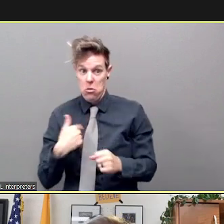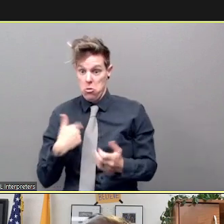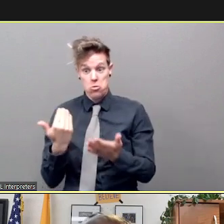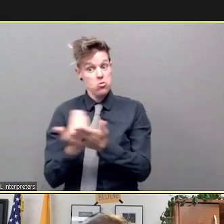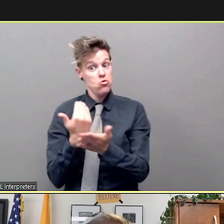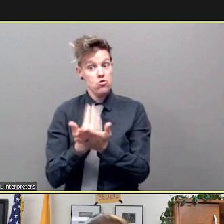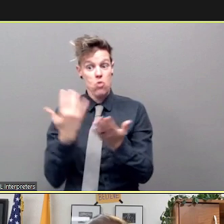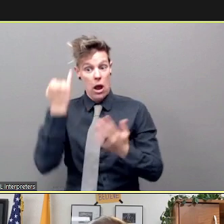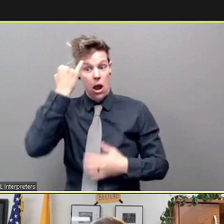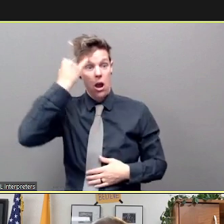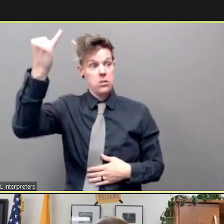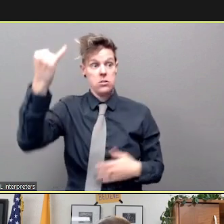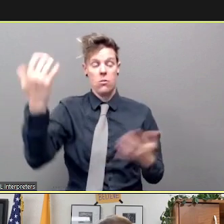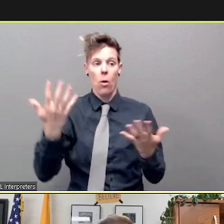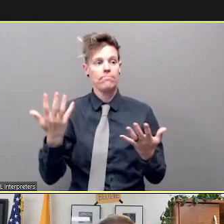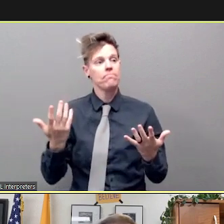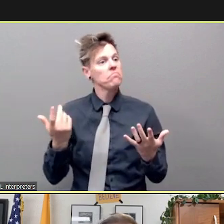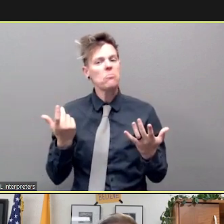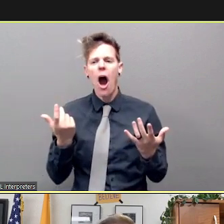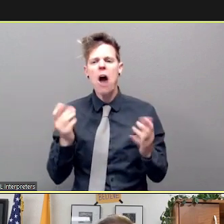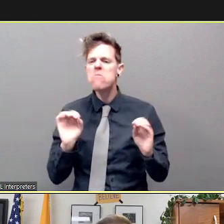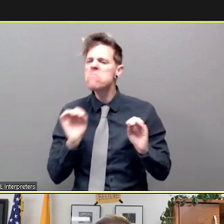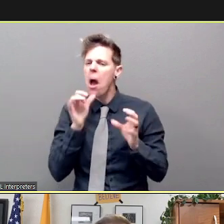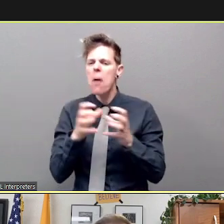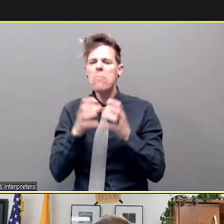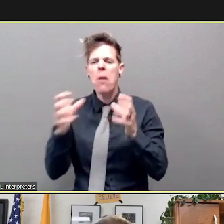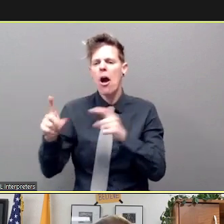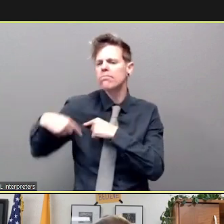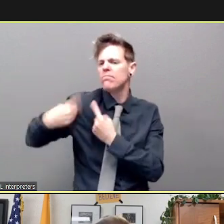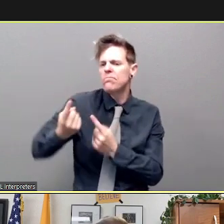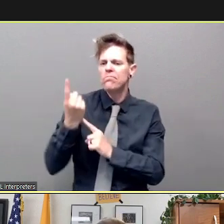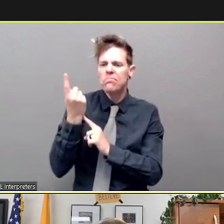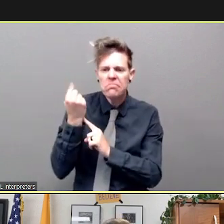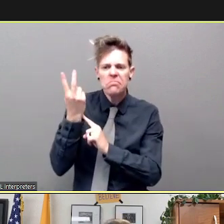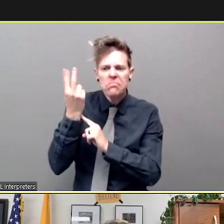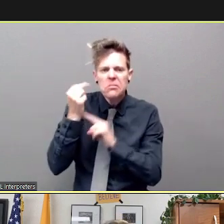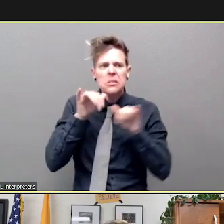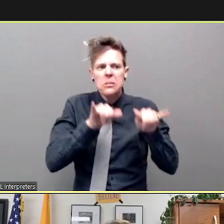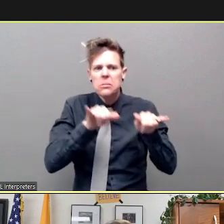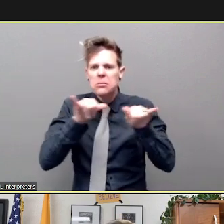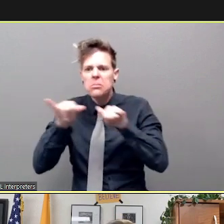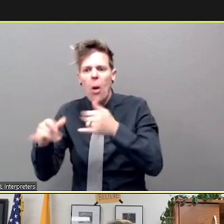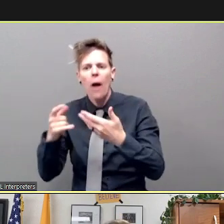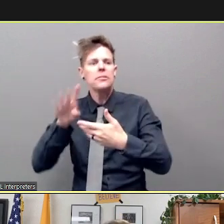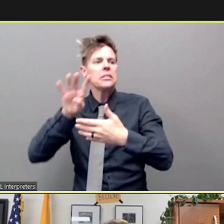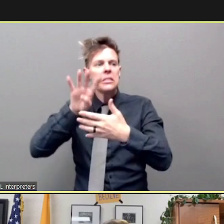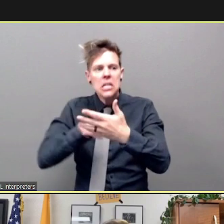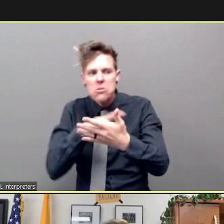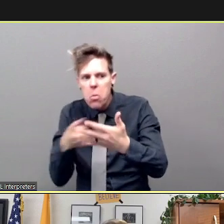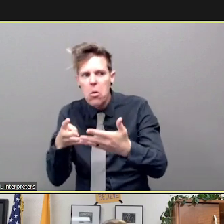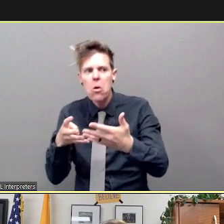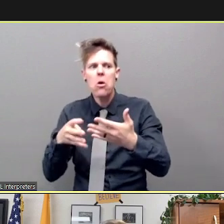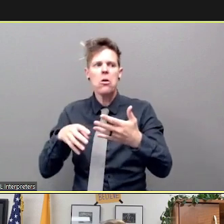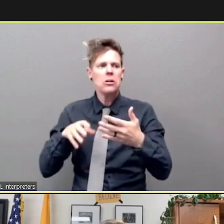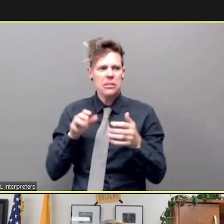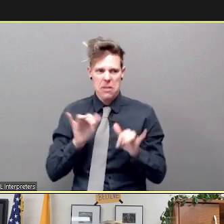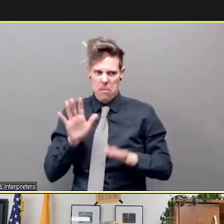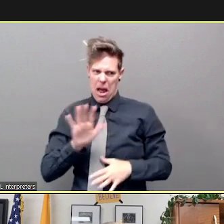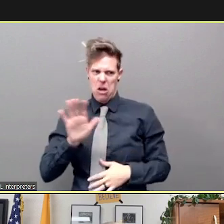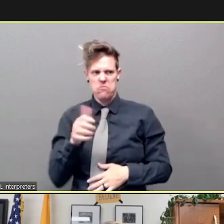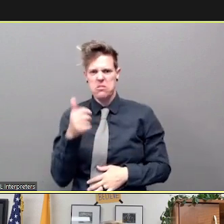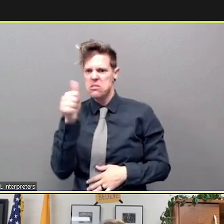significant additions to the schedule. There's like 10 different vaccines that people